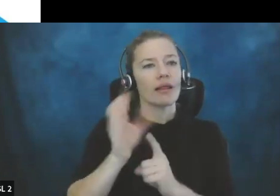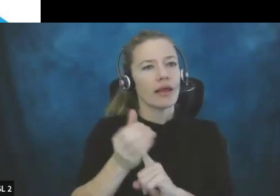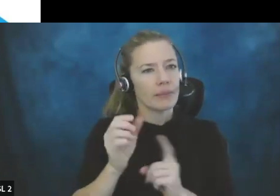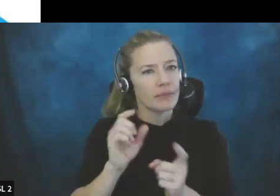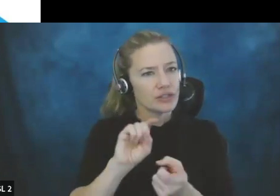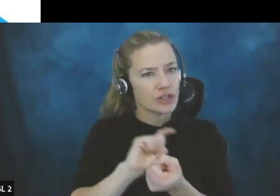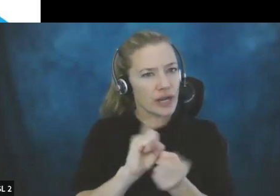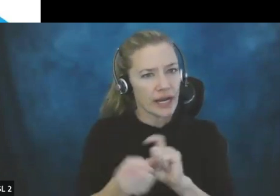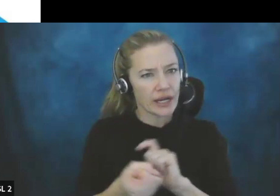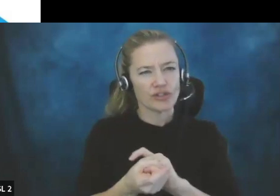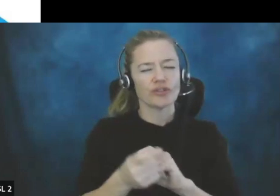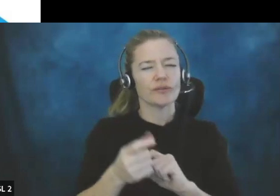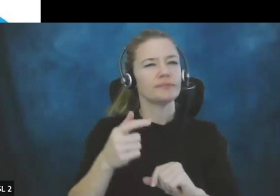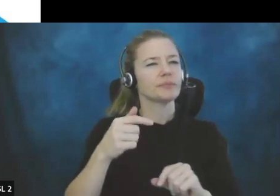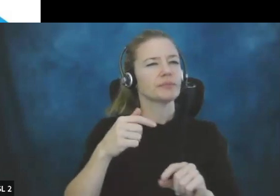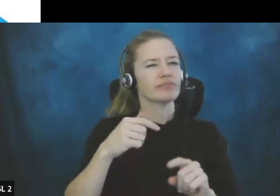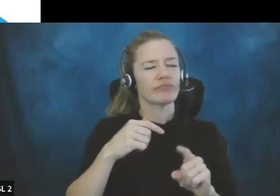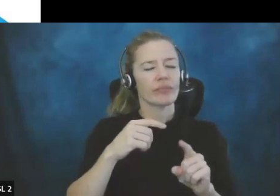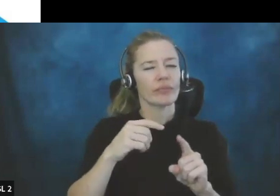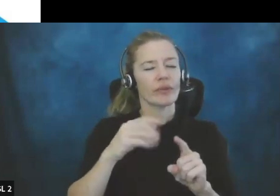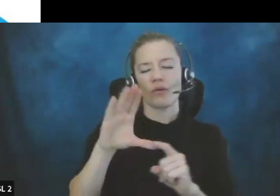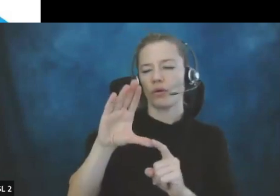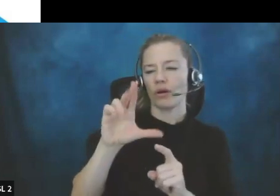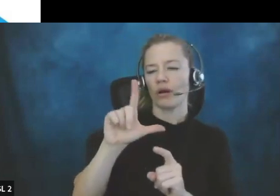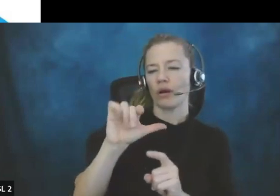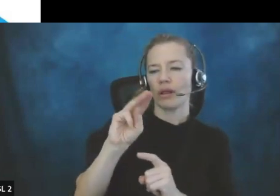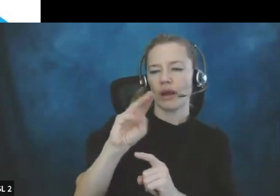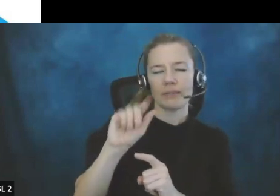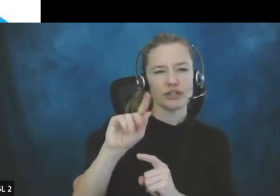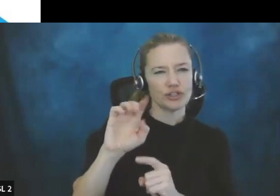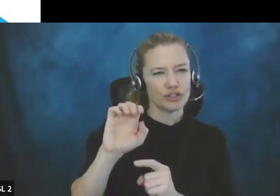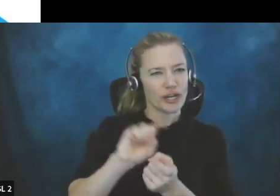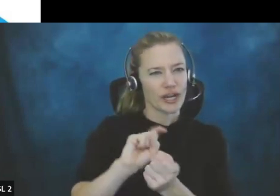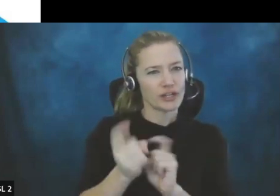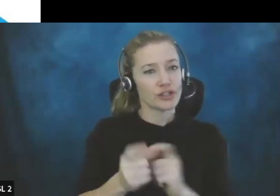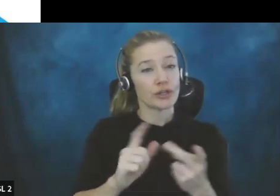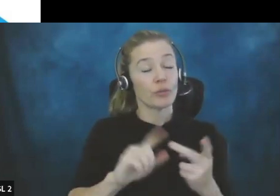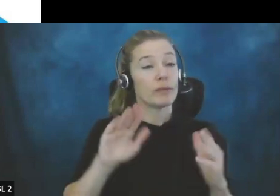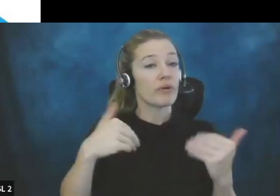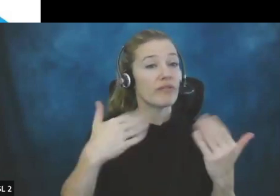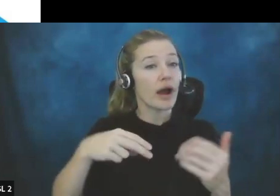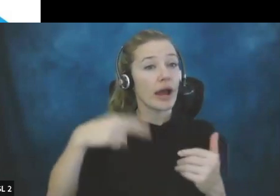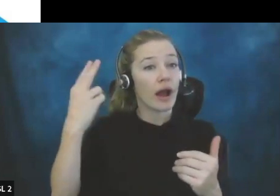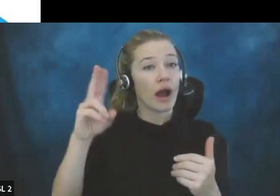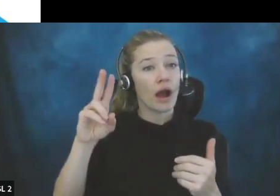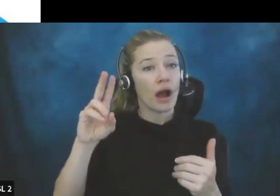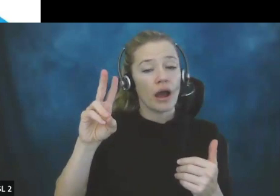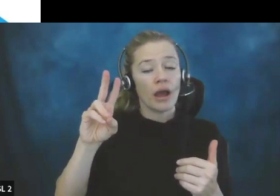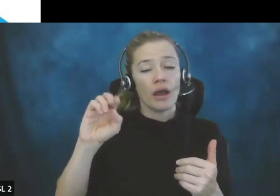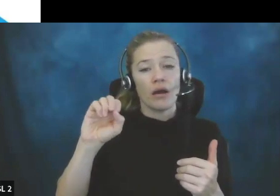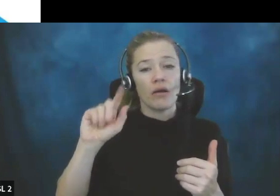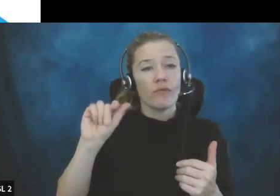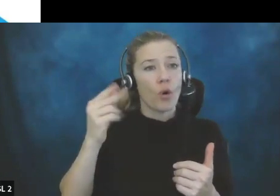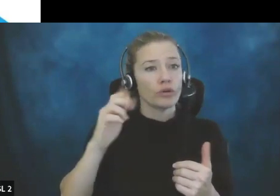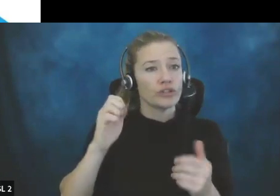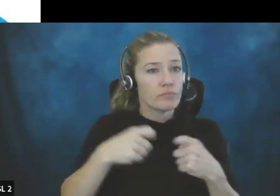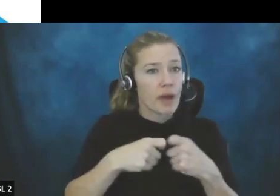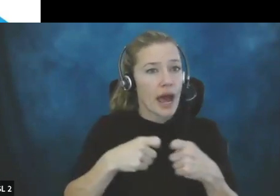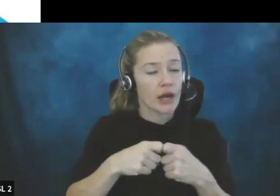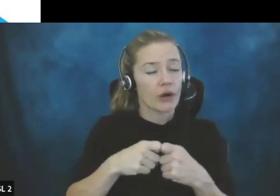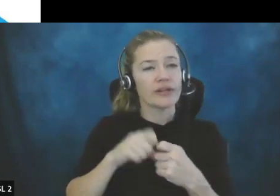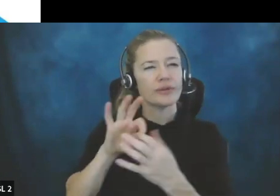and how we're supporting our community during these extreme weather conditions. We provide high voltage batteries through a contract